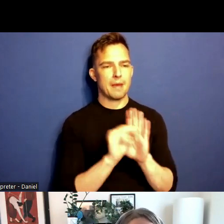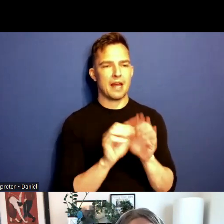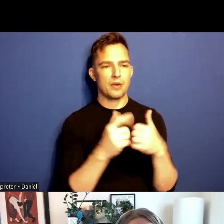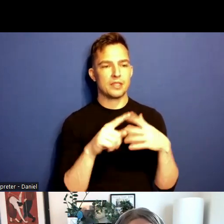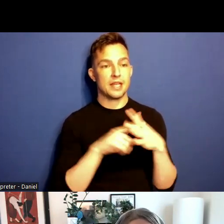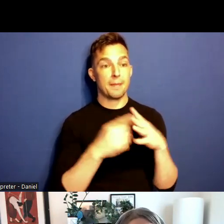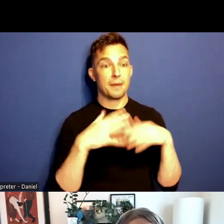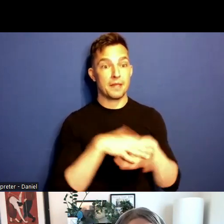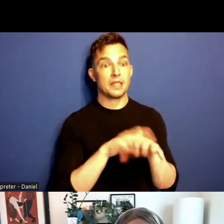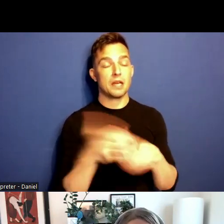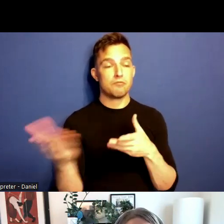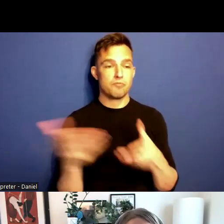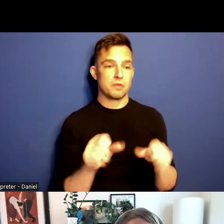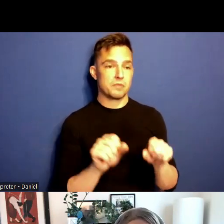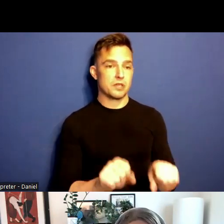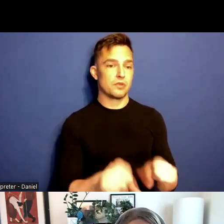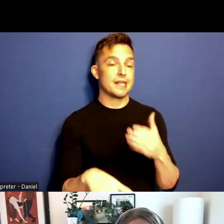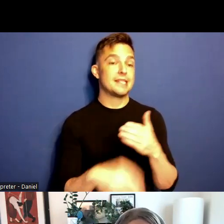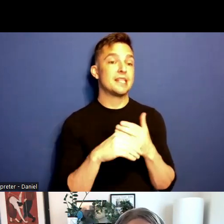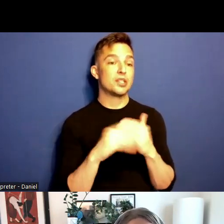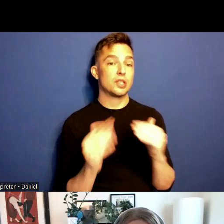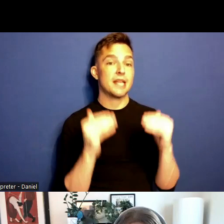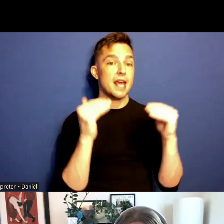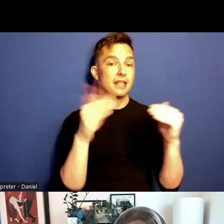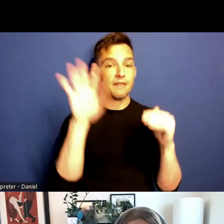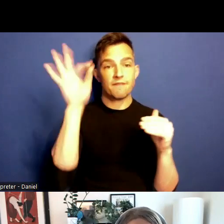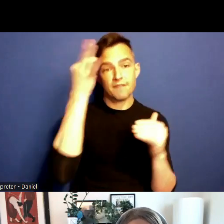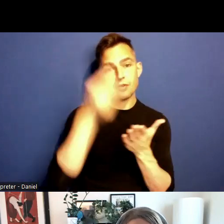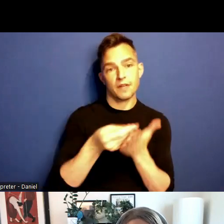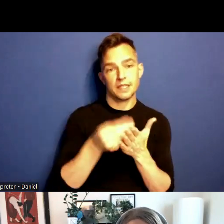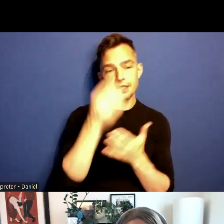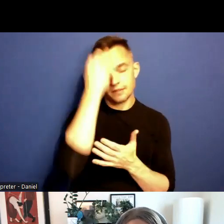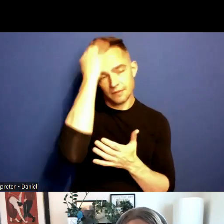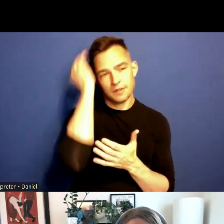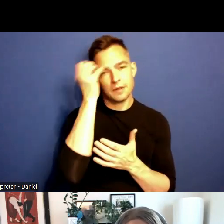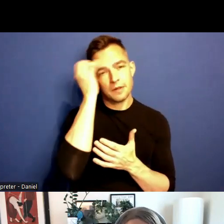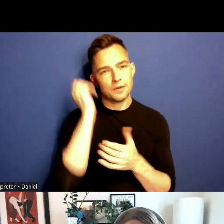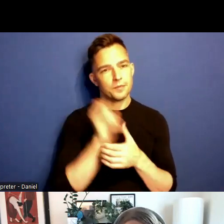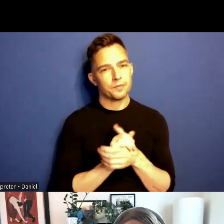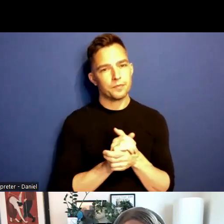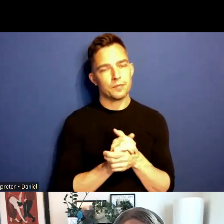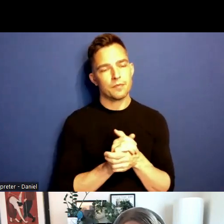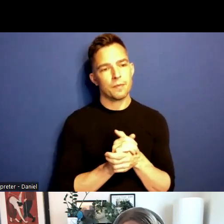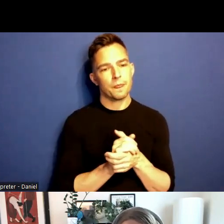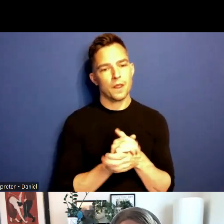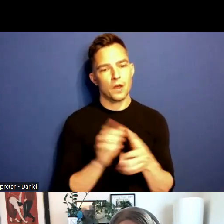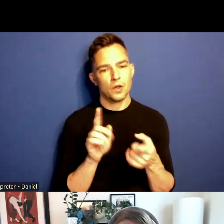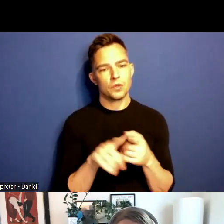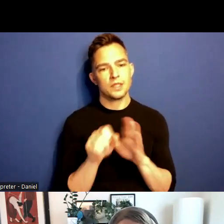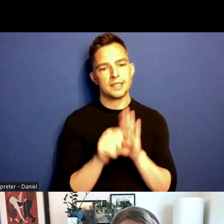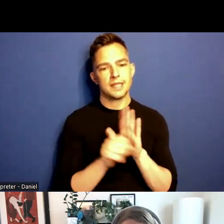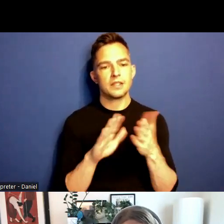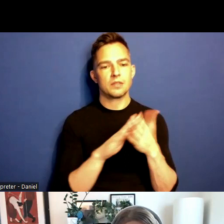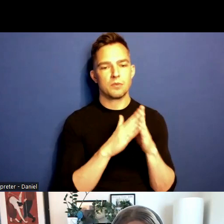also bring the potential for additional enhanced federal funding to states and communities'